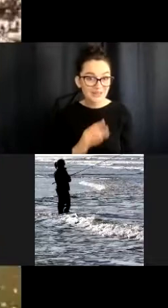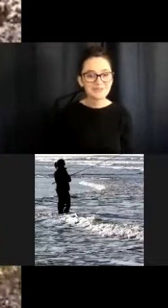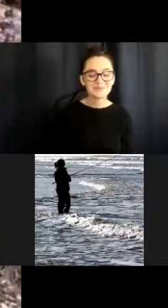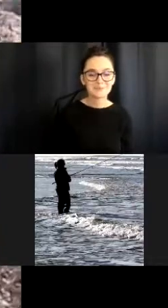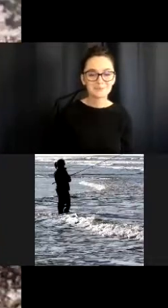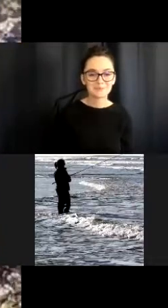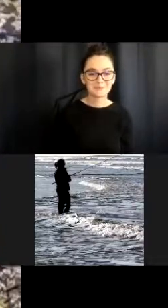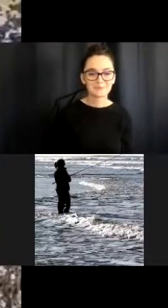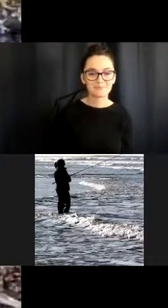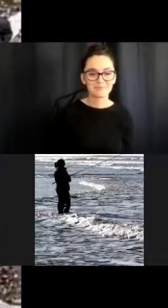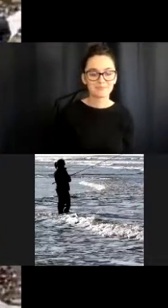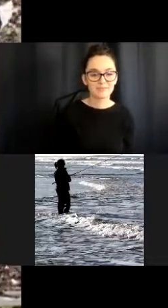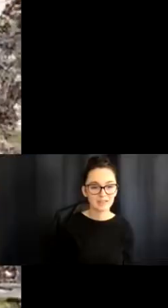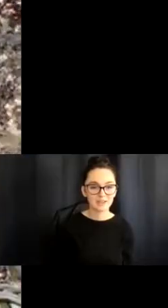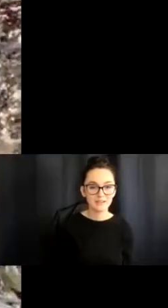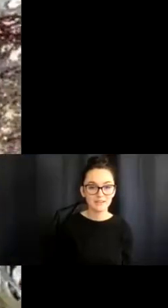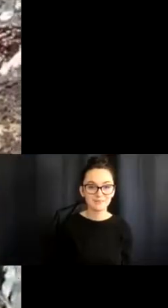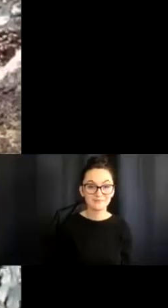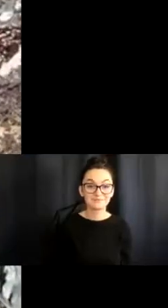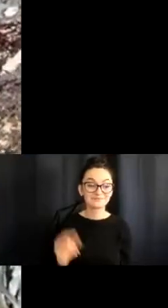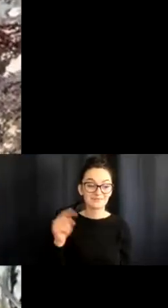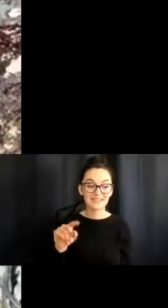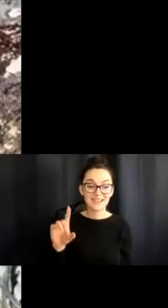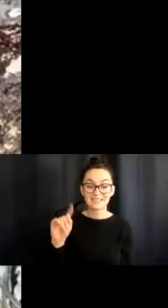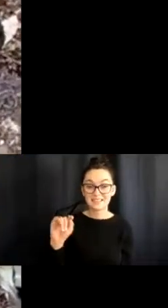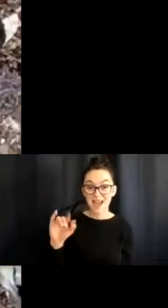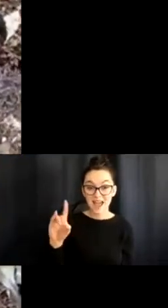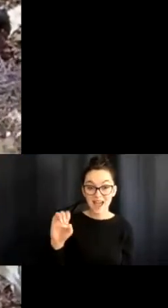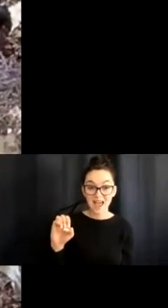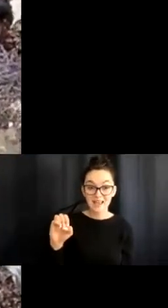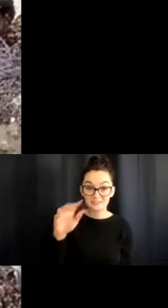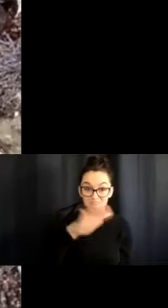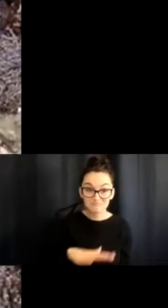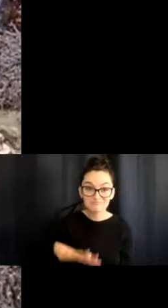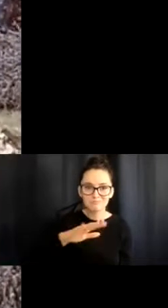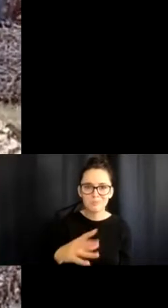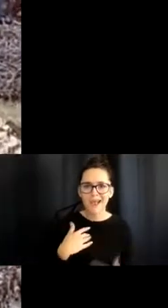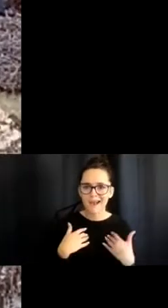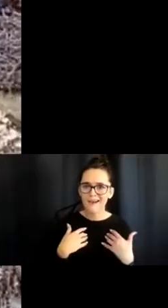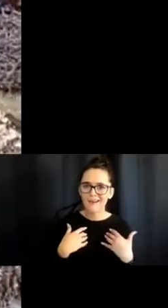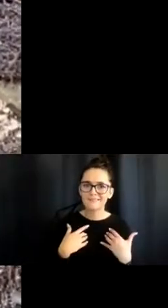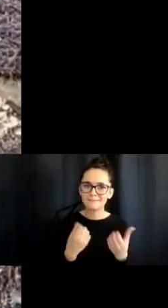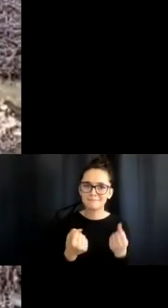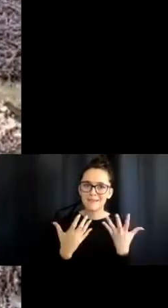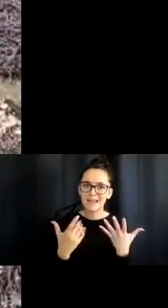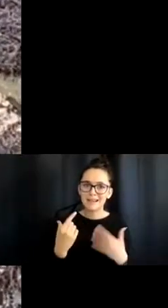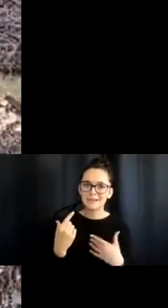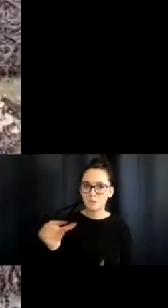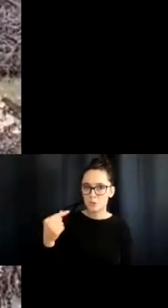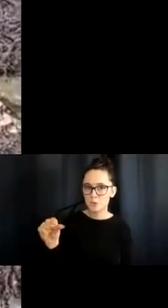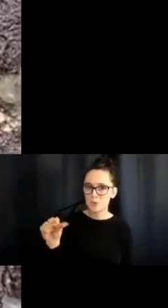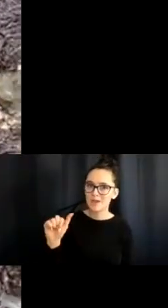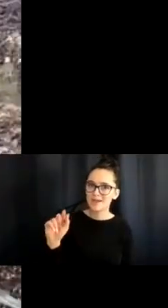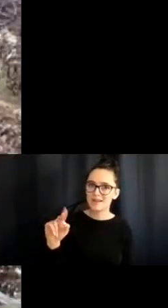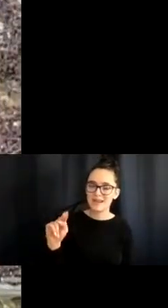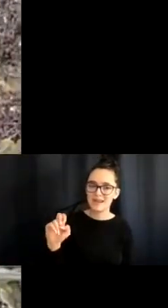So in this cute little tide pool, we have a number of giant green sea anemones, and then some pink coral and